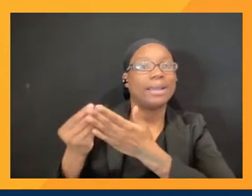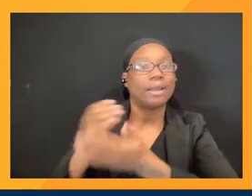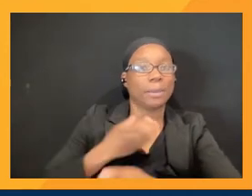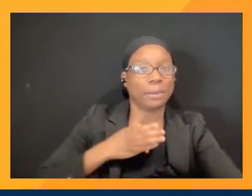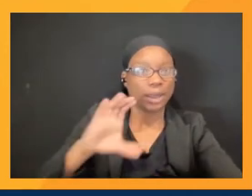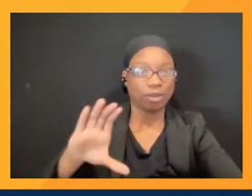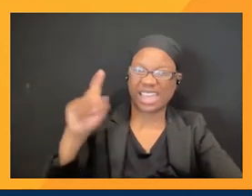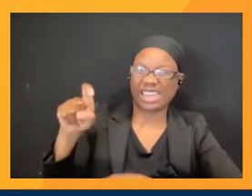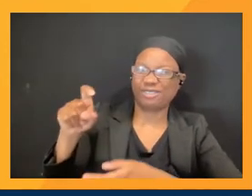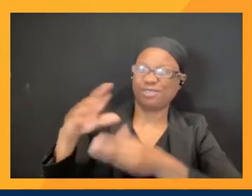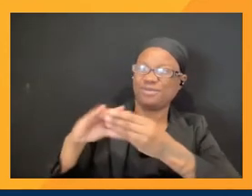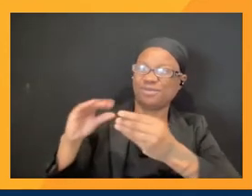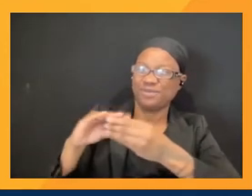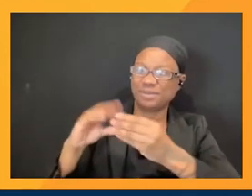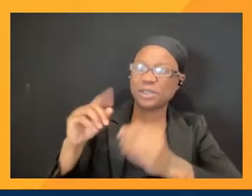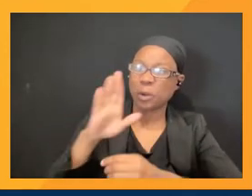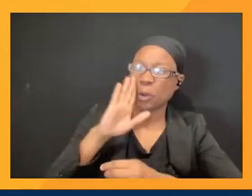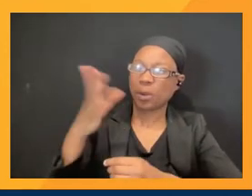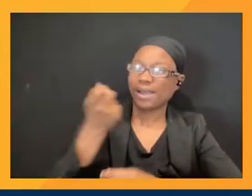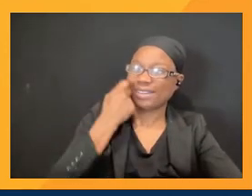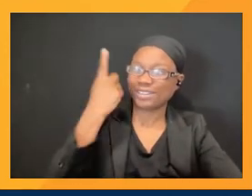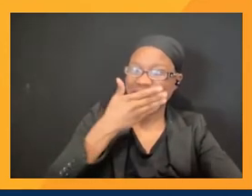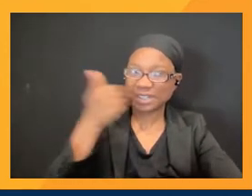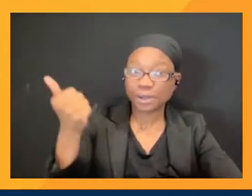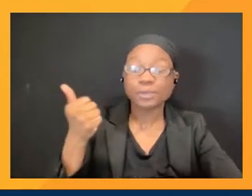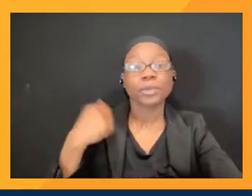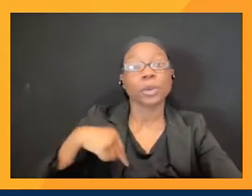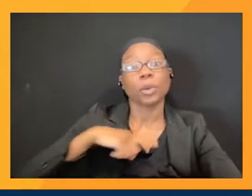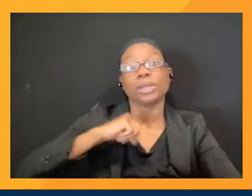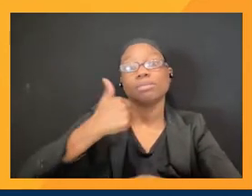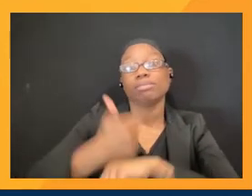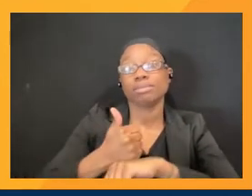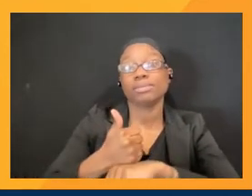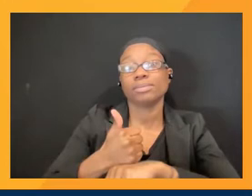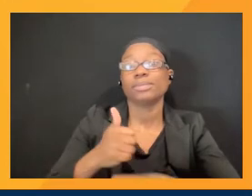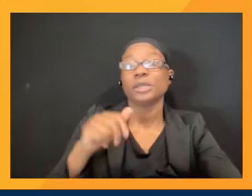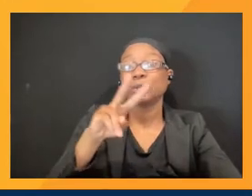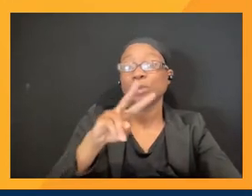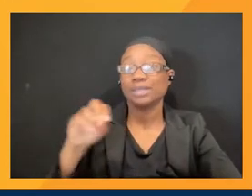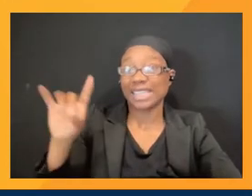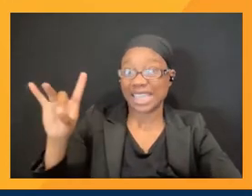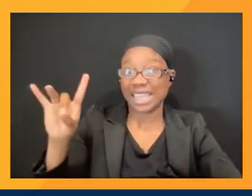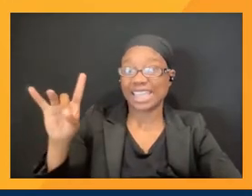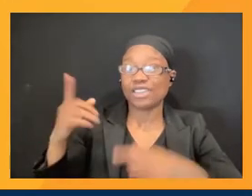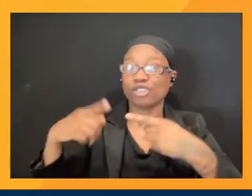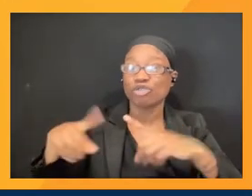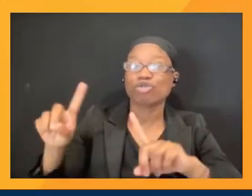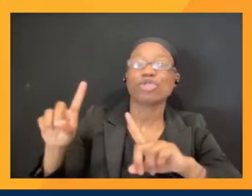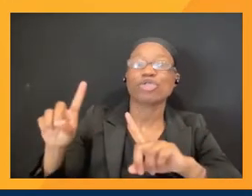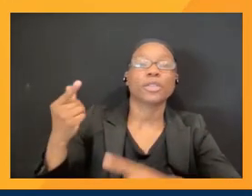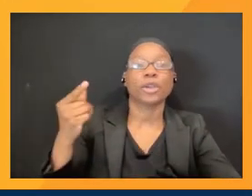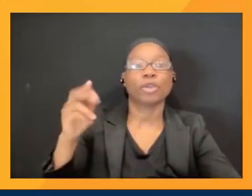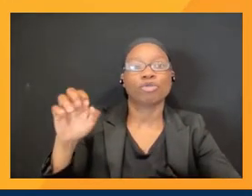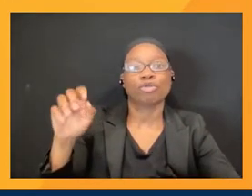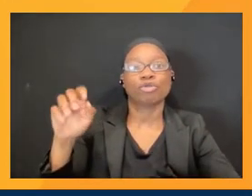and everything that it has to offer is for people of all ages. Yeah. And one of